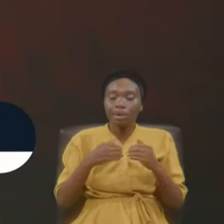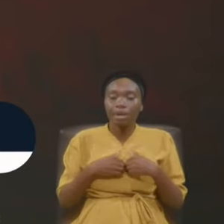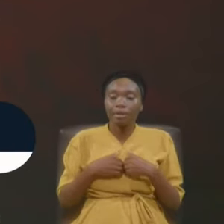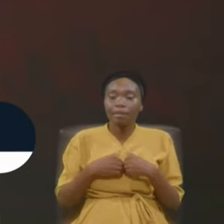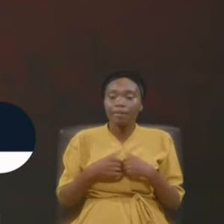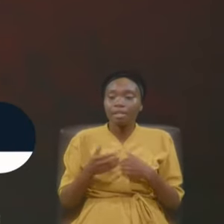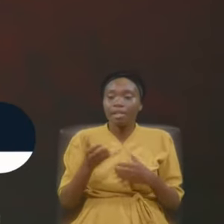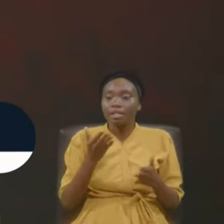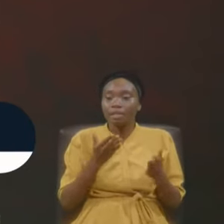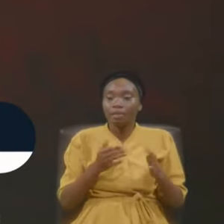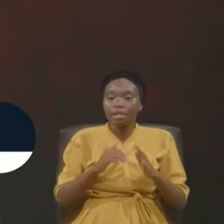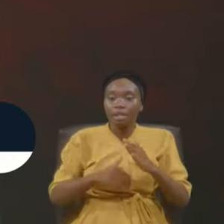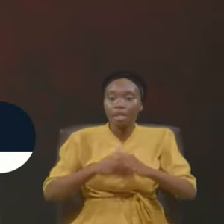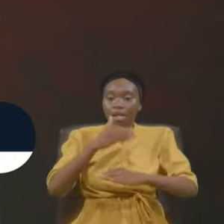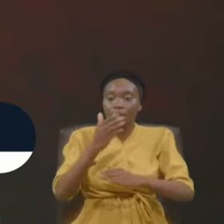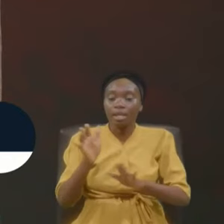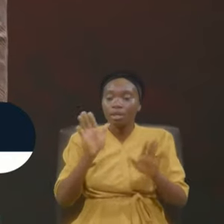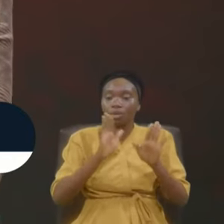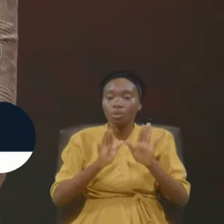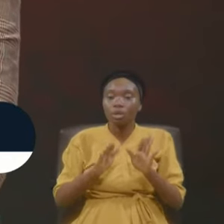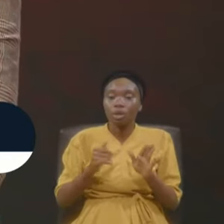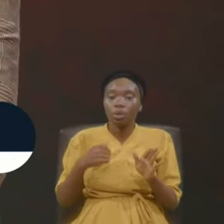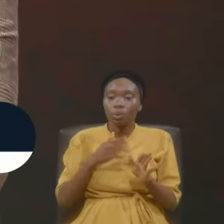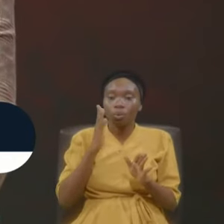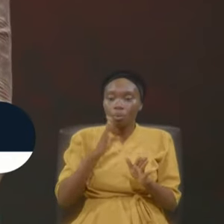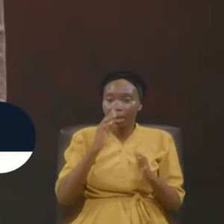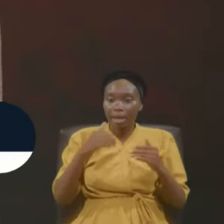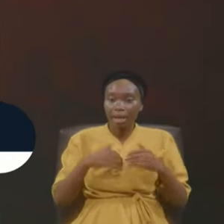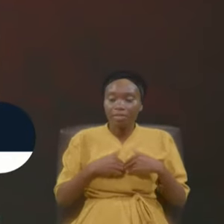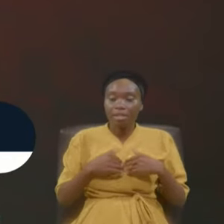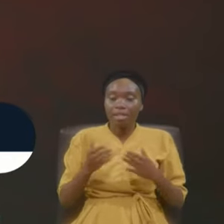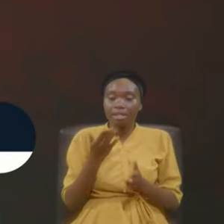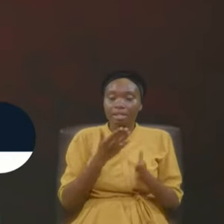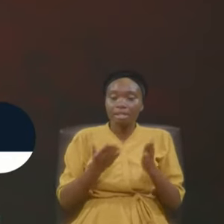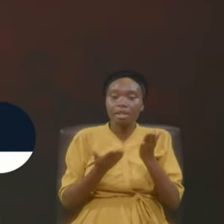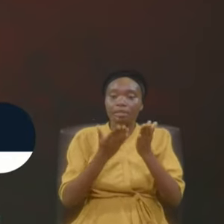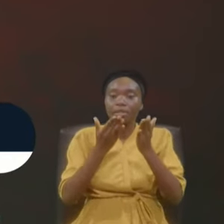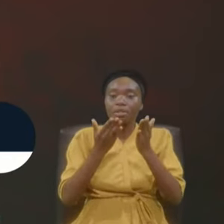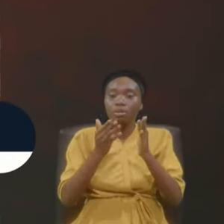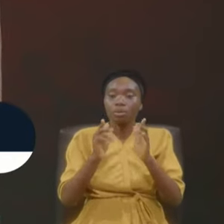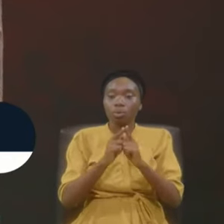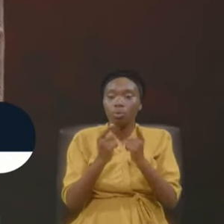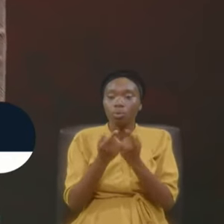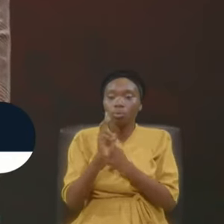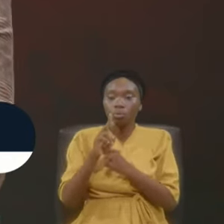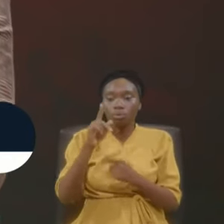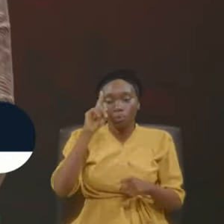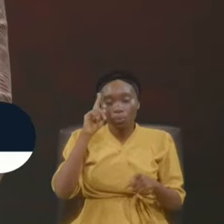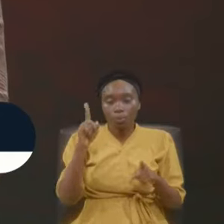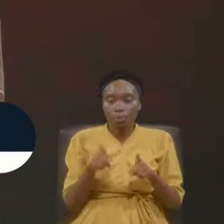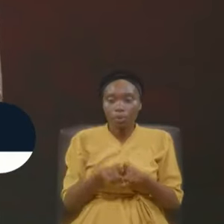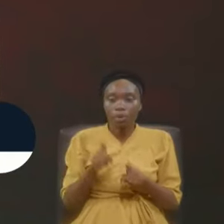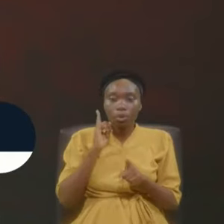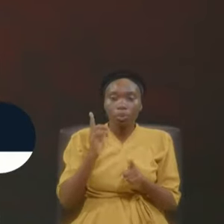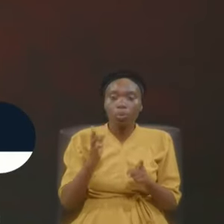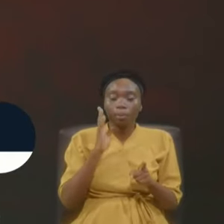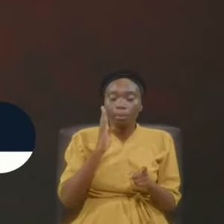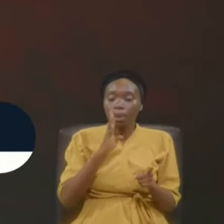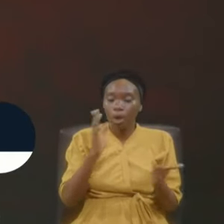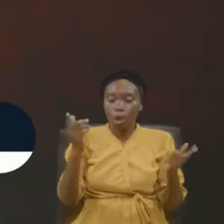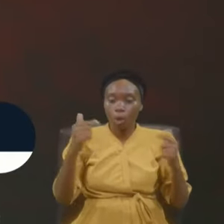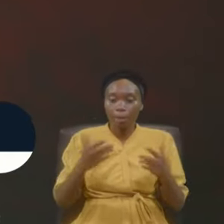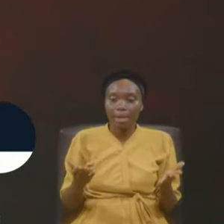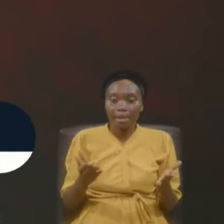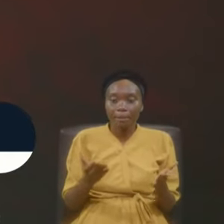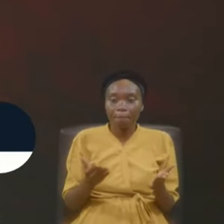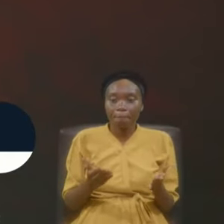week, Sunday, we will be having our service group, Two Brethren, will be coming here for their combined worship service,